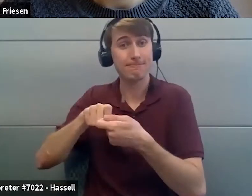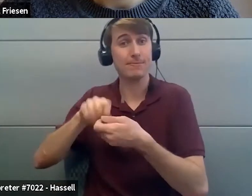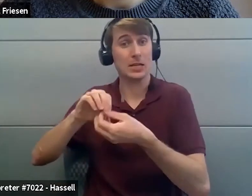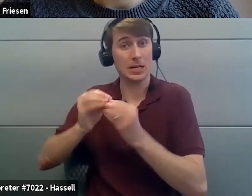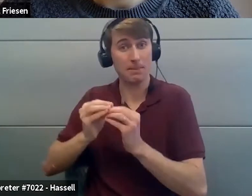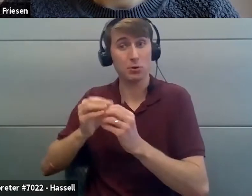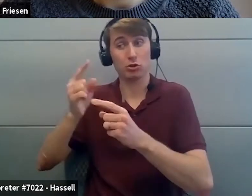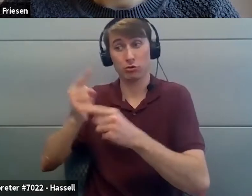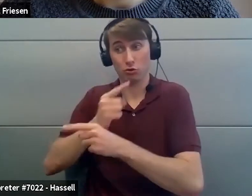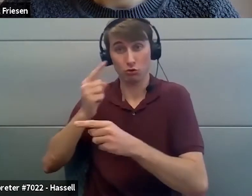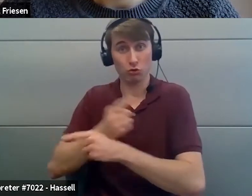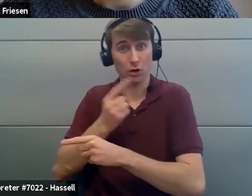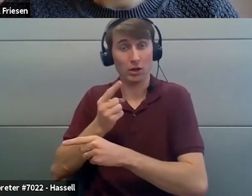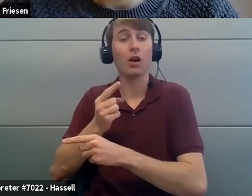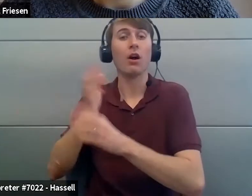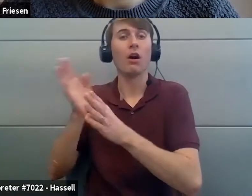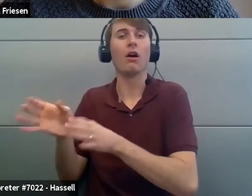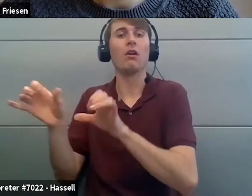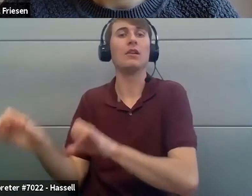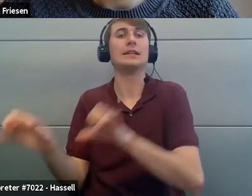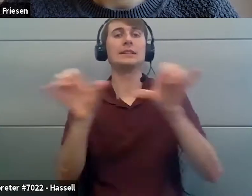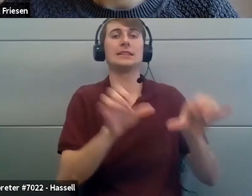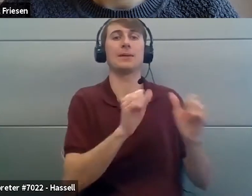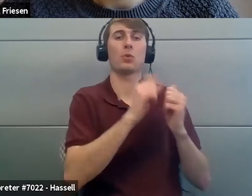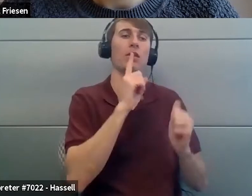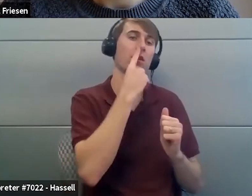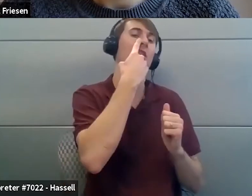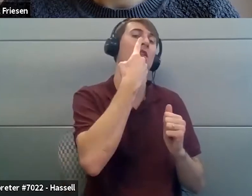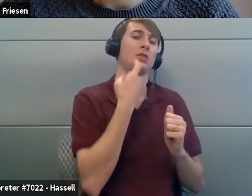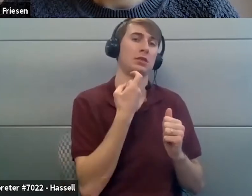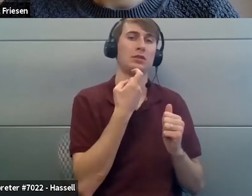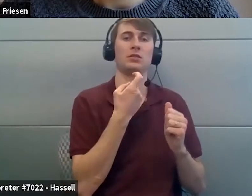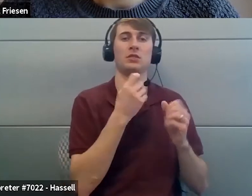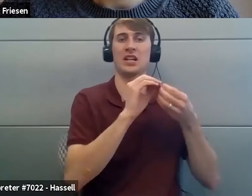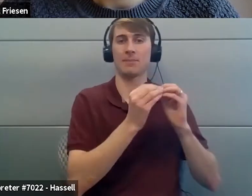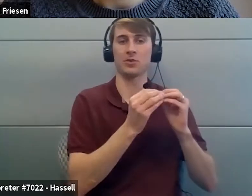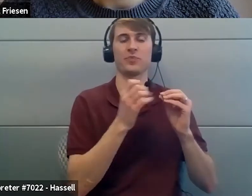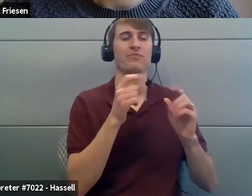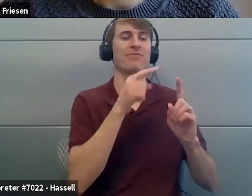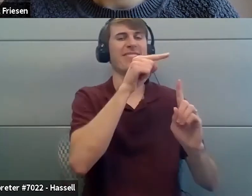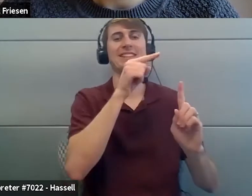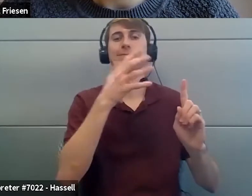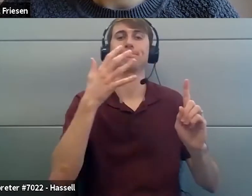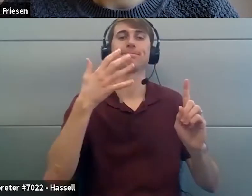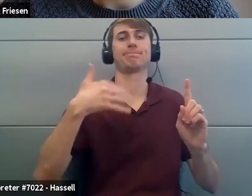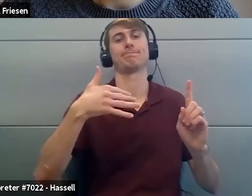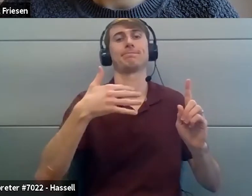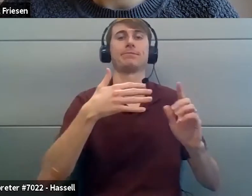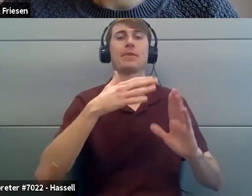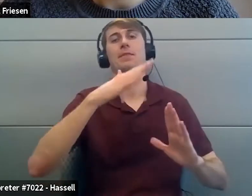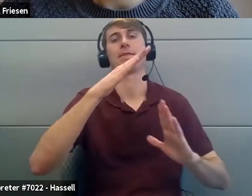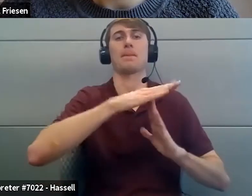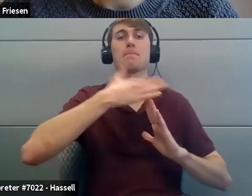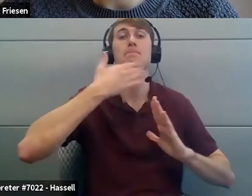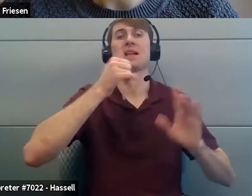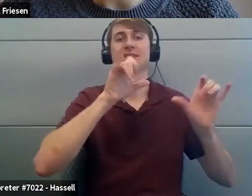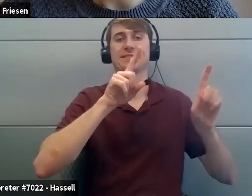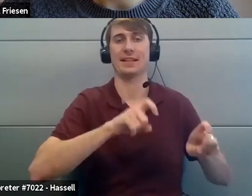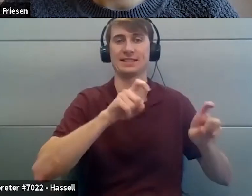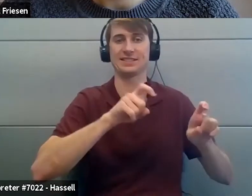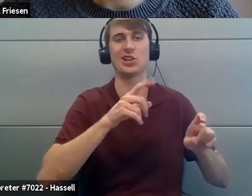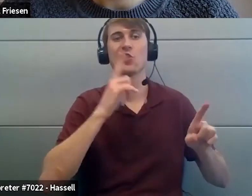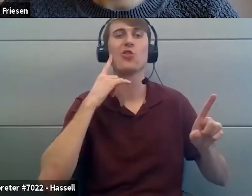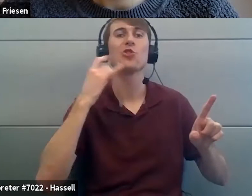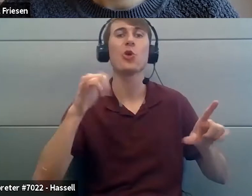same, to the nasopharyngeal swab, which we think is kind of the gold standard test out there. Now, Dr.